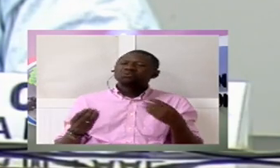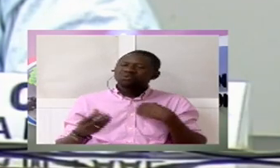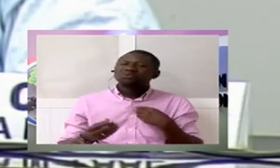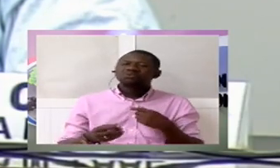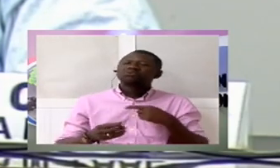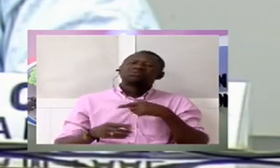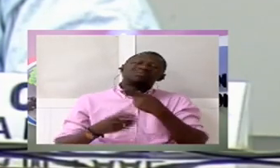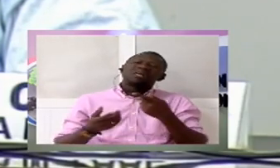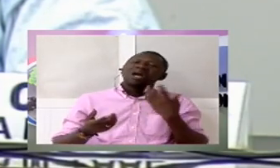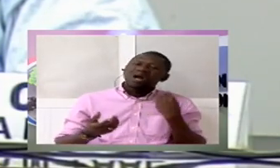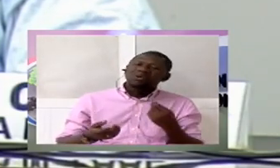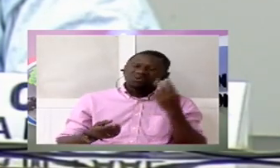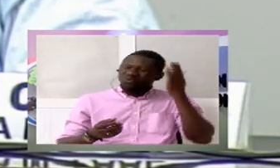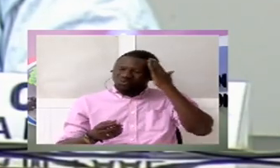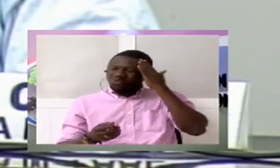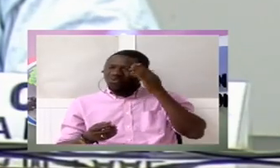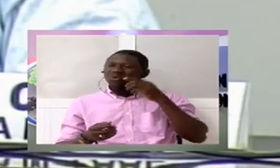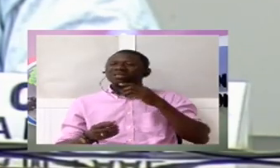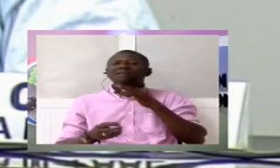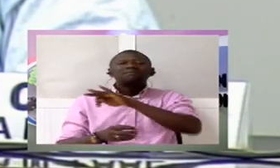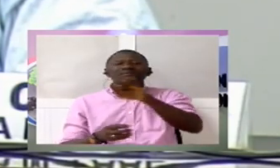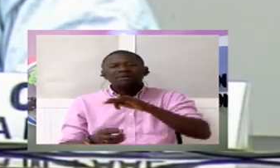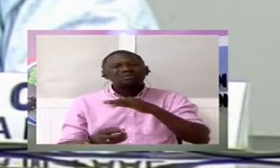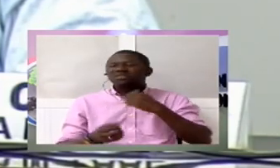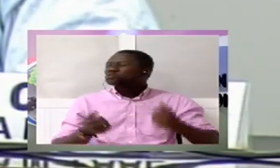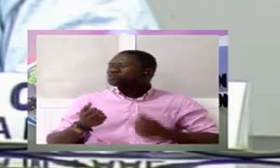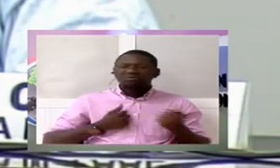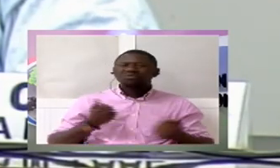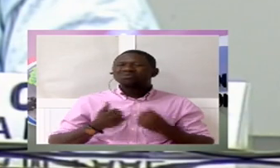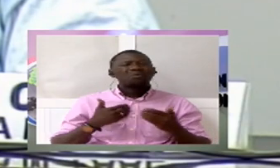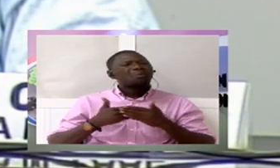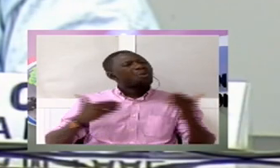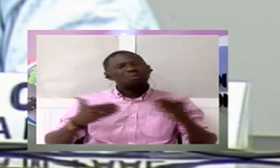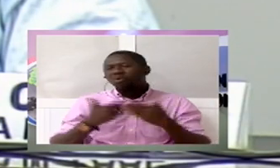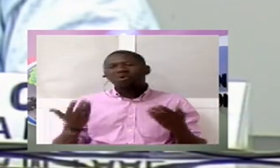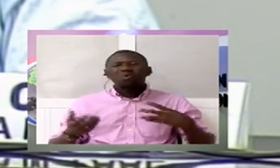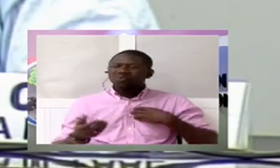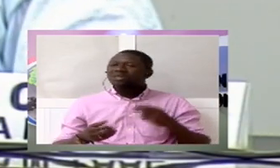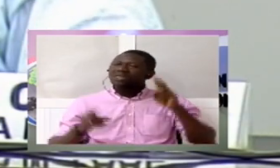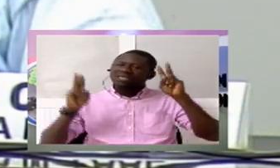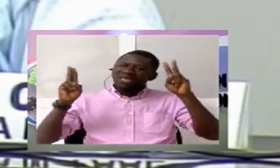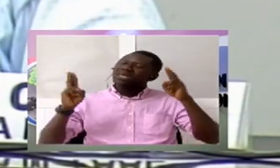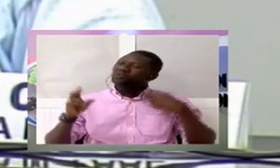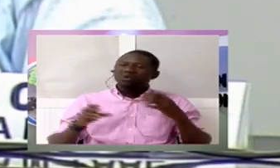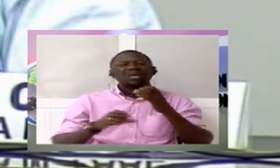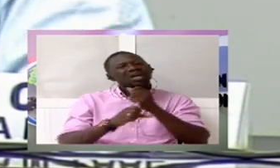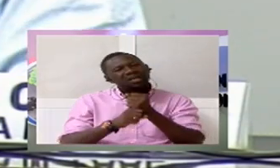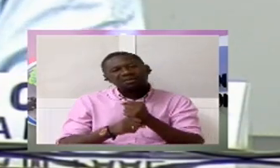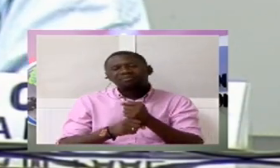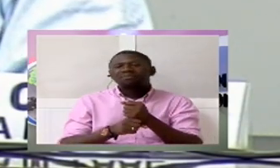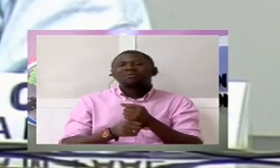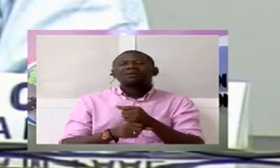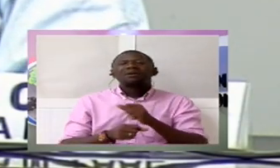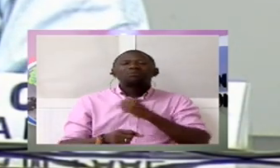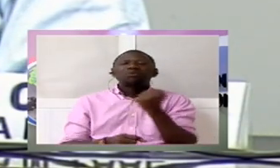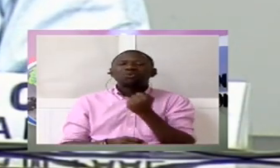menu katake tamandi kafuta Yaya Jame ma. Puru nying kamala, a financia dabula je aye kutamandi puru, baba ala dimbaya